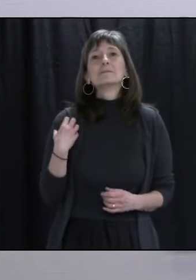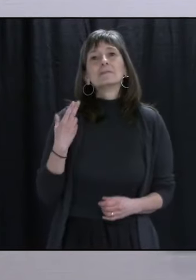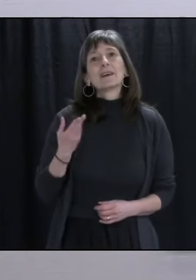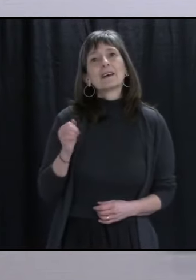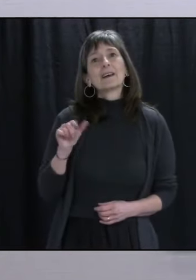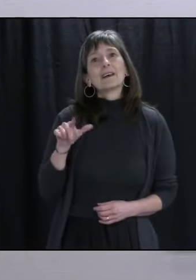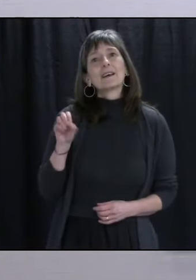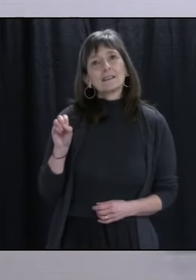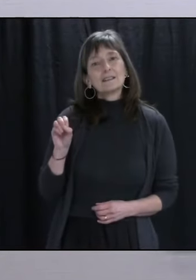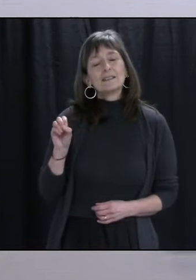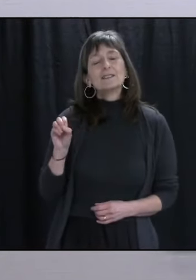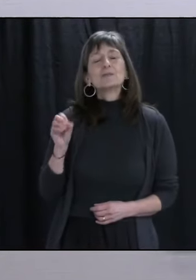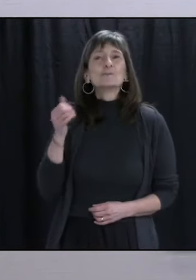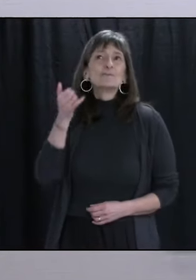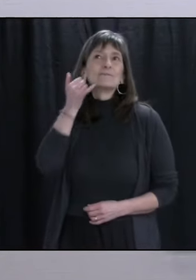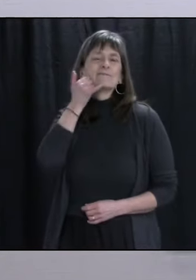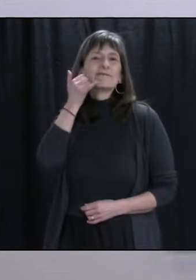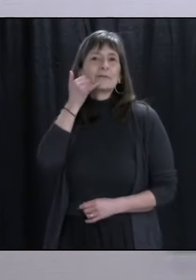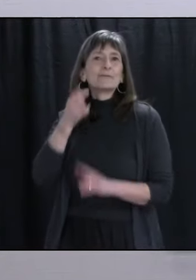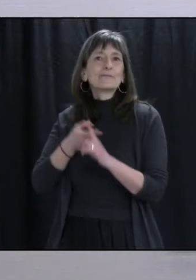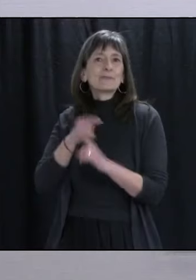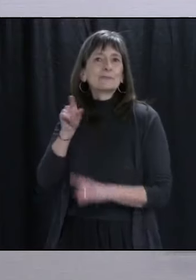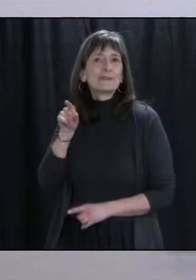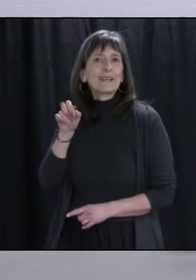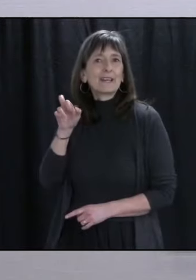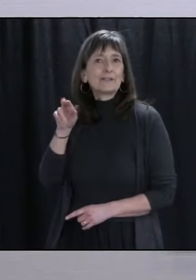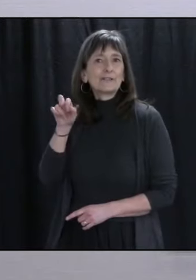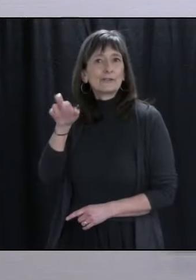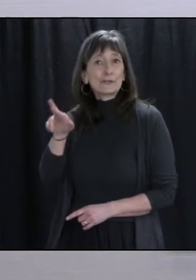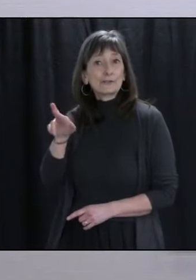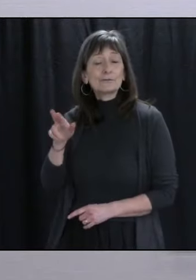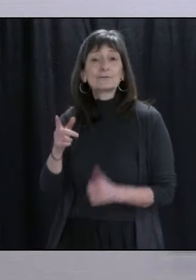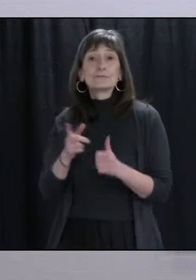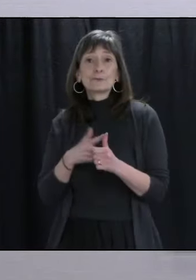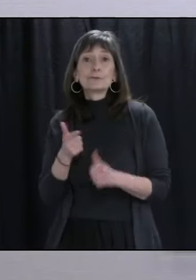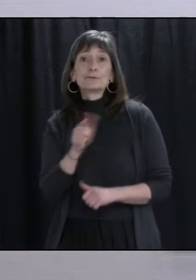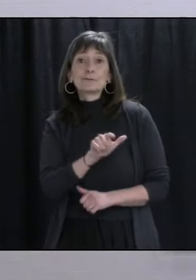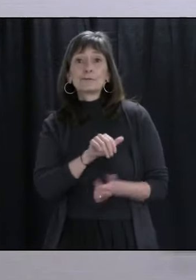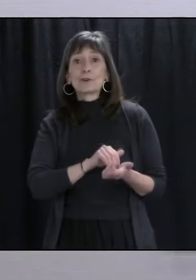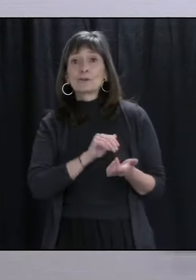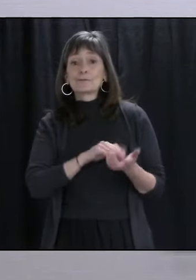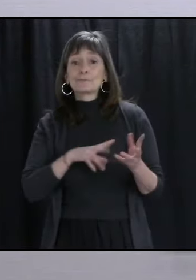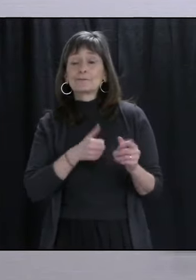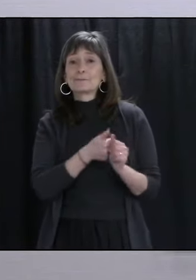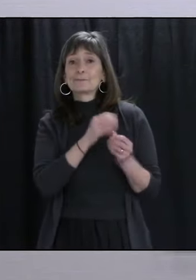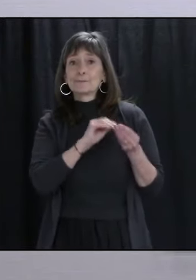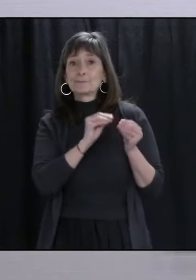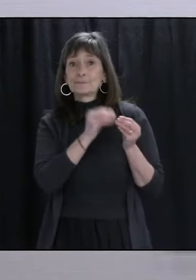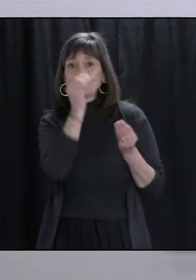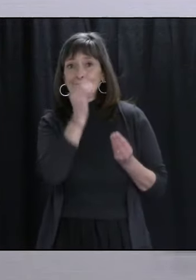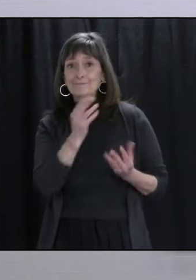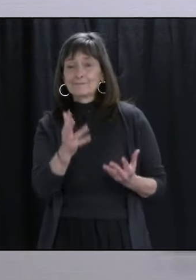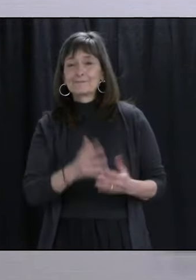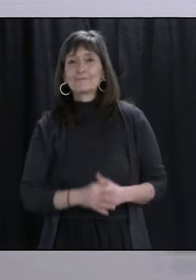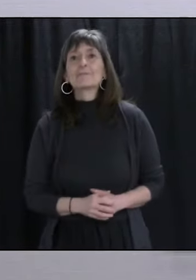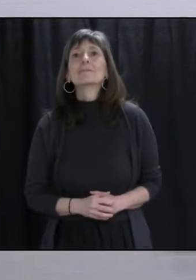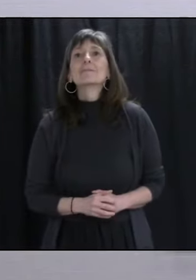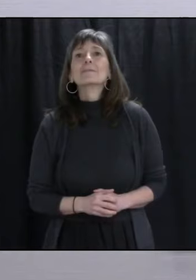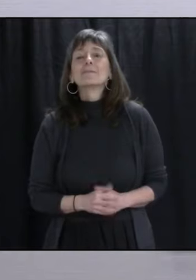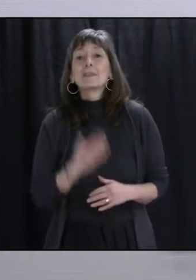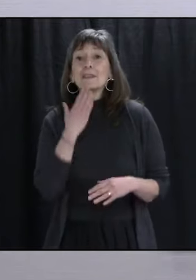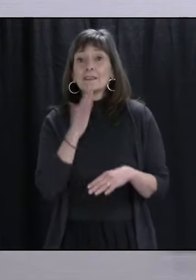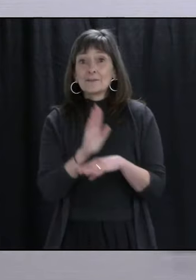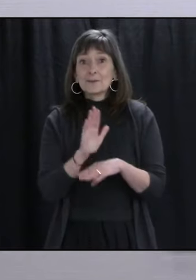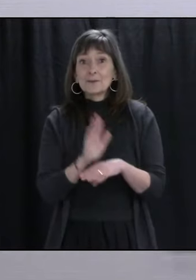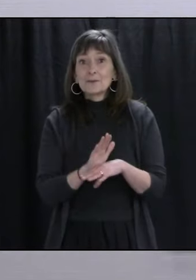from his home in Gander. So we will begin by turning it over to Dr. Fitzgerald for the update. Thank you, Premier. Good